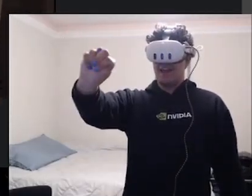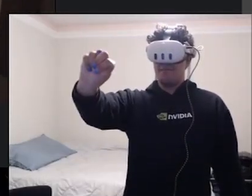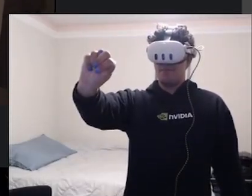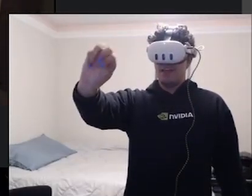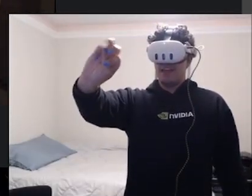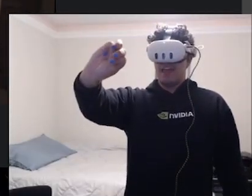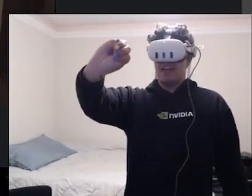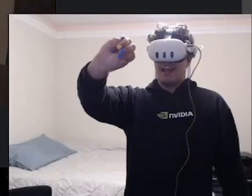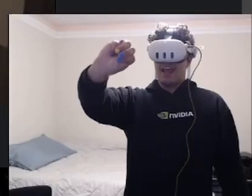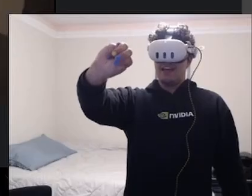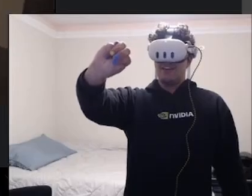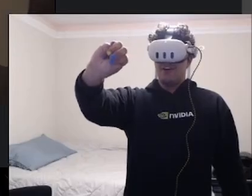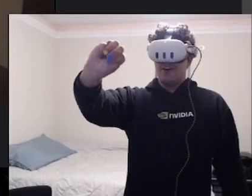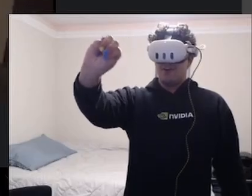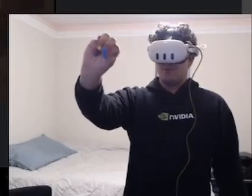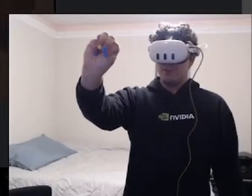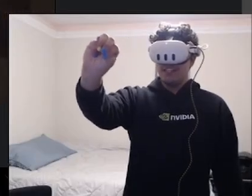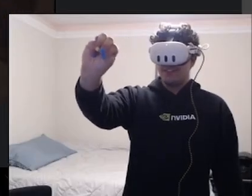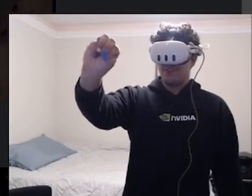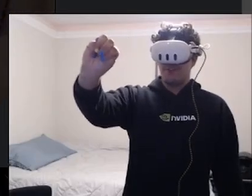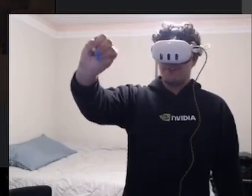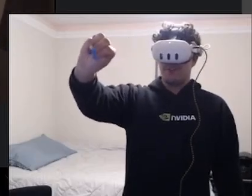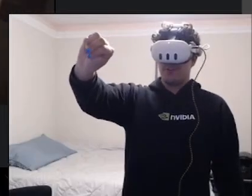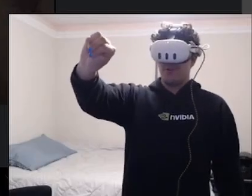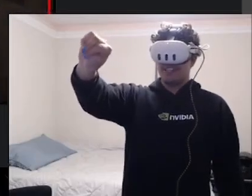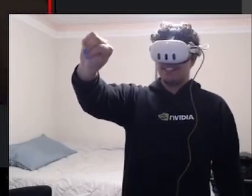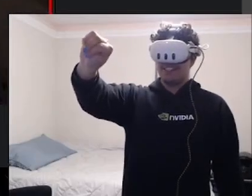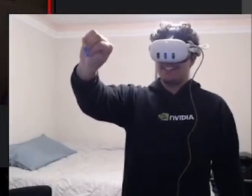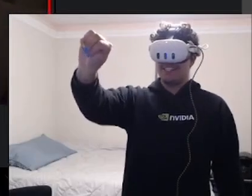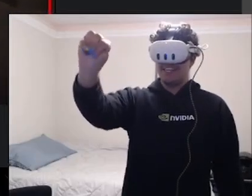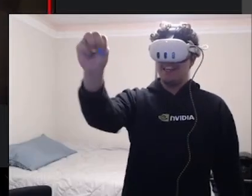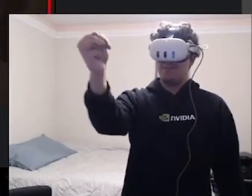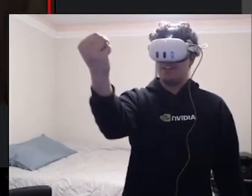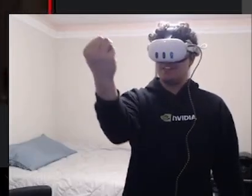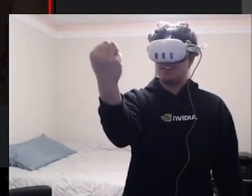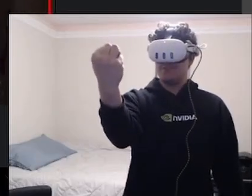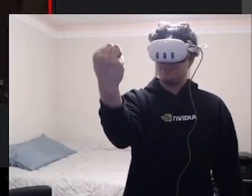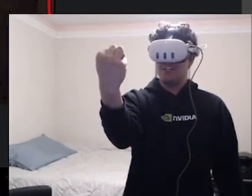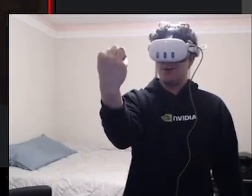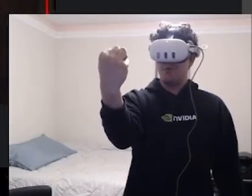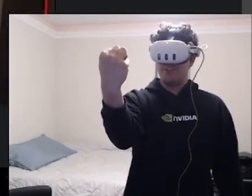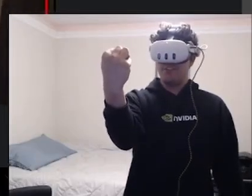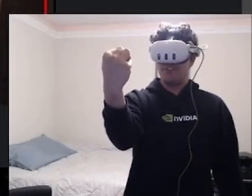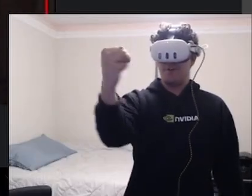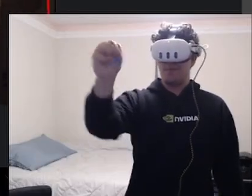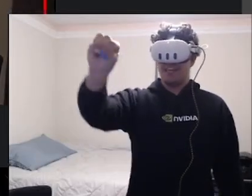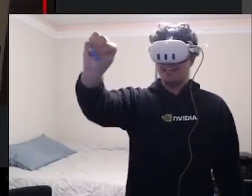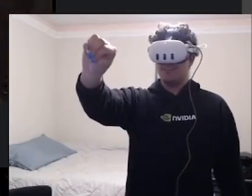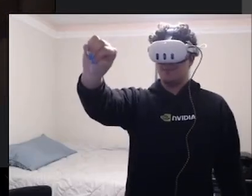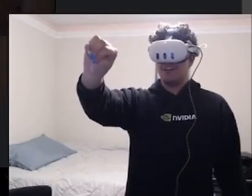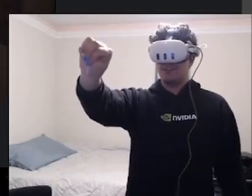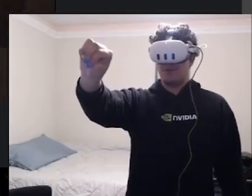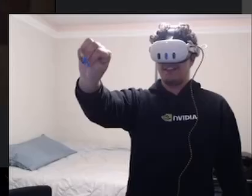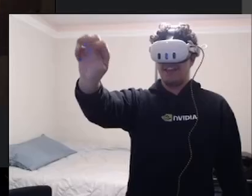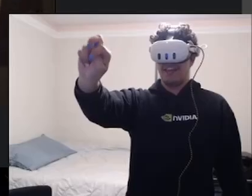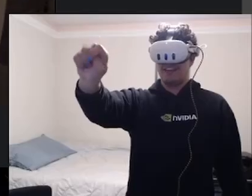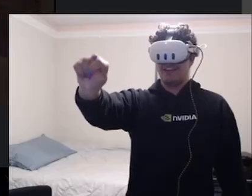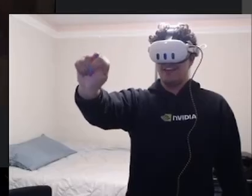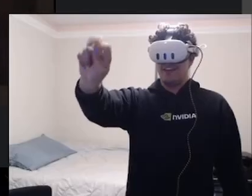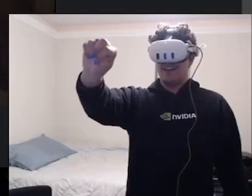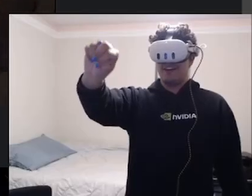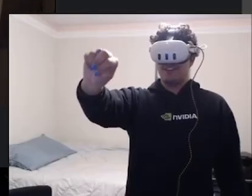and M and N are really difficult for the Quest to see because it doesn't really know where the thumb is when it goes behind